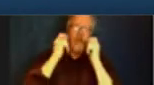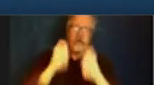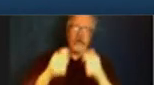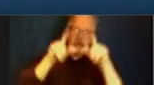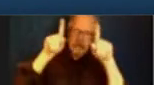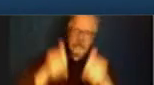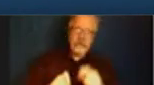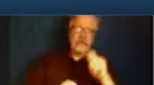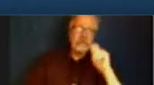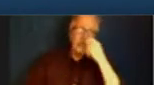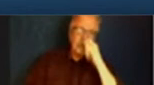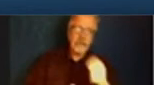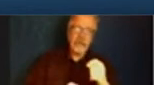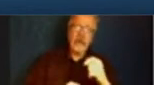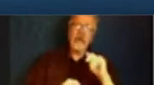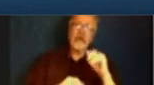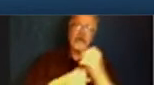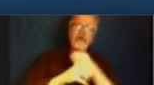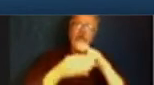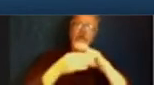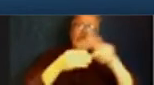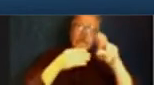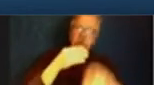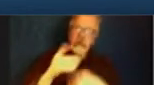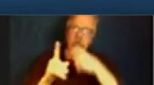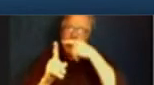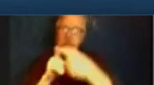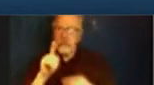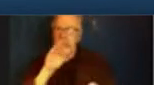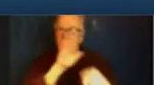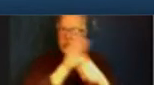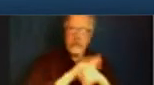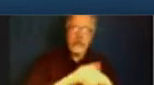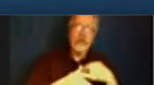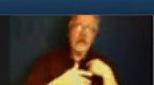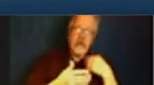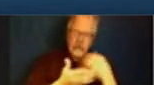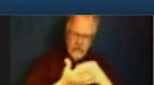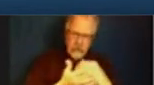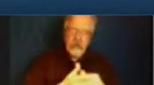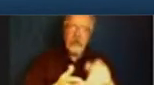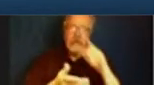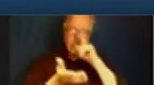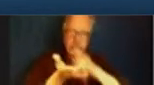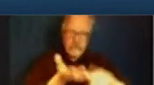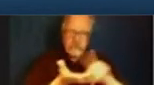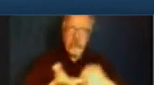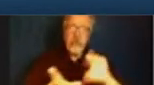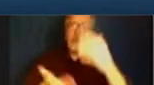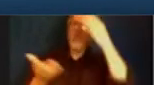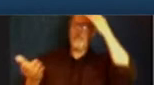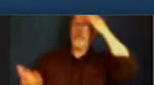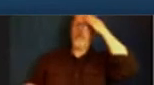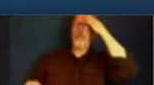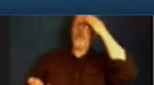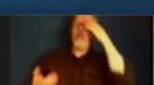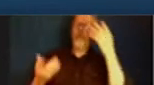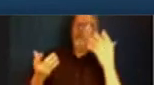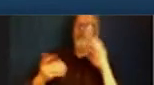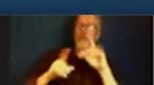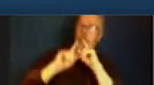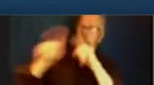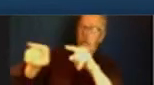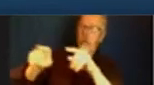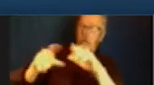have scientific knowledge about the risk that people will make self-assessments about the risk environments that they have. And the people